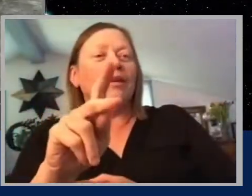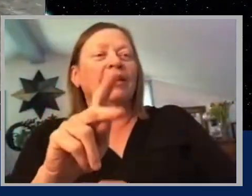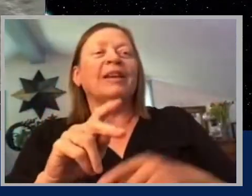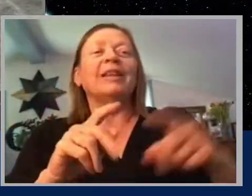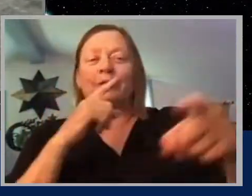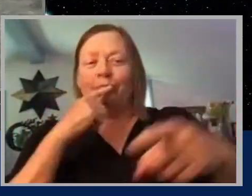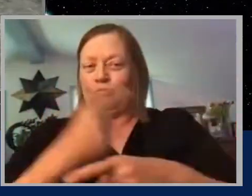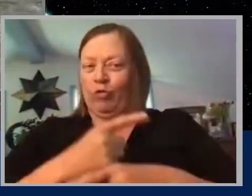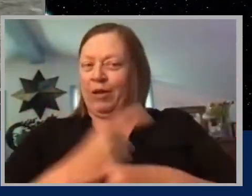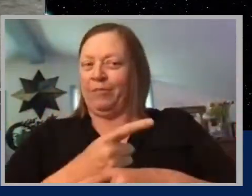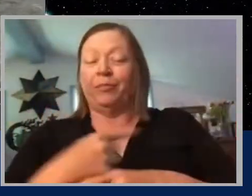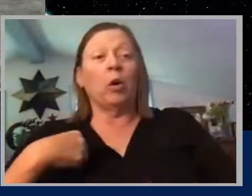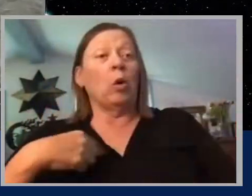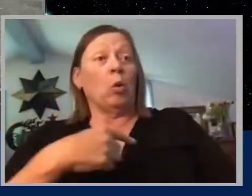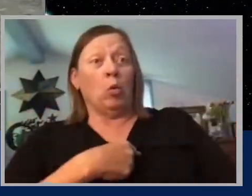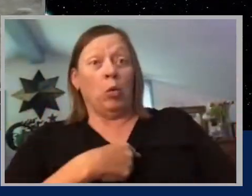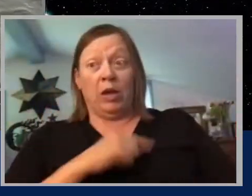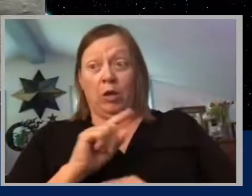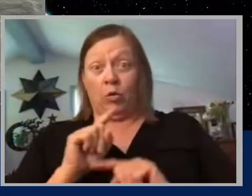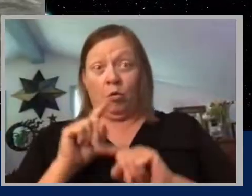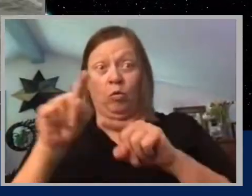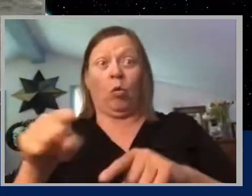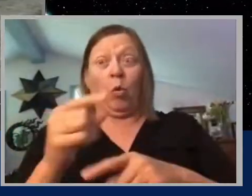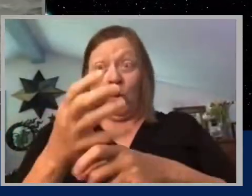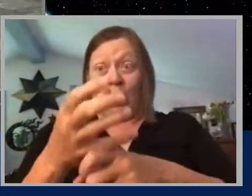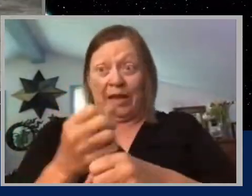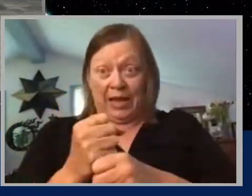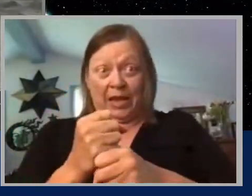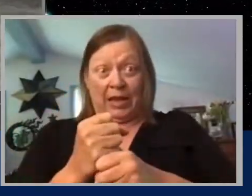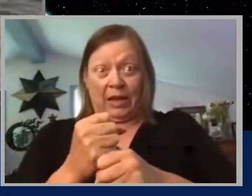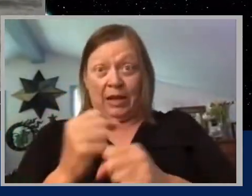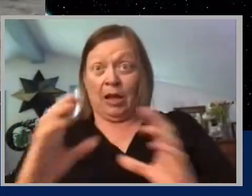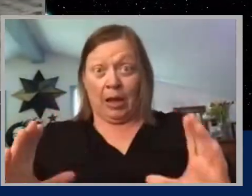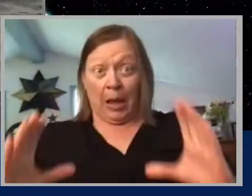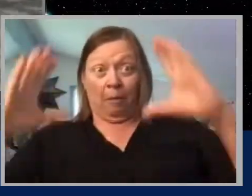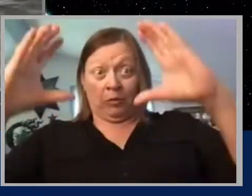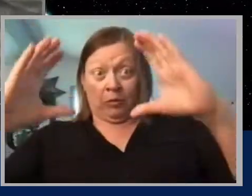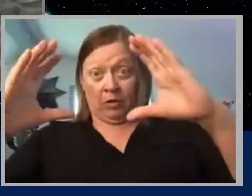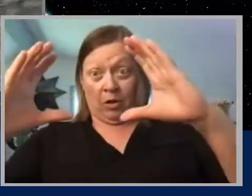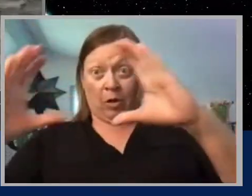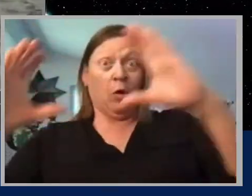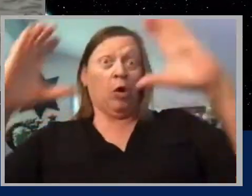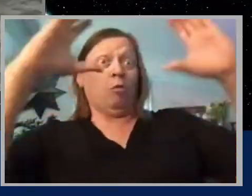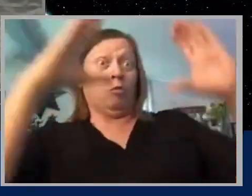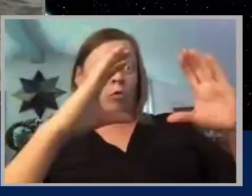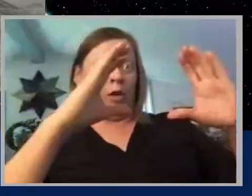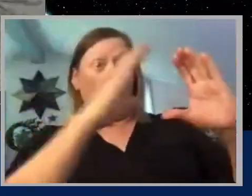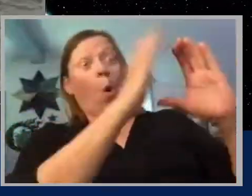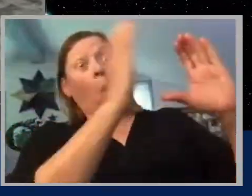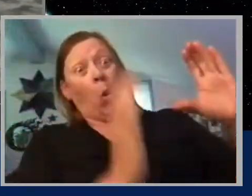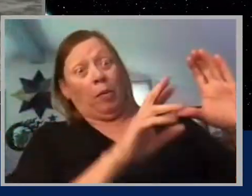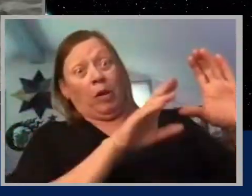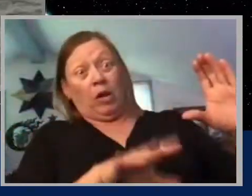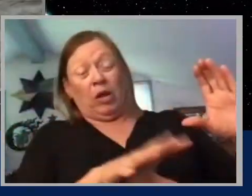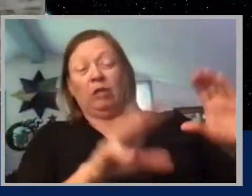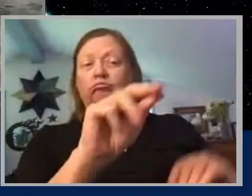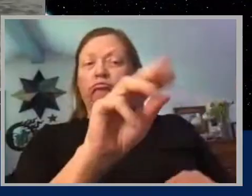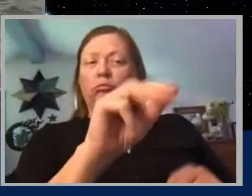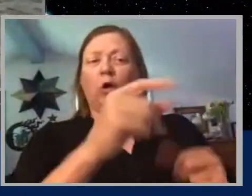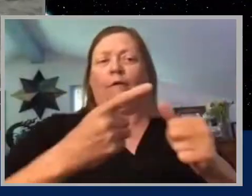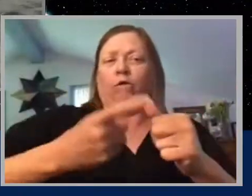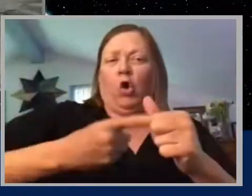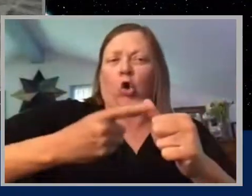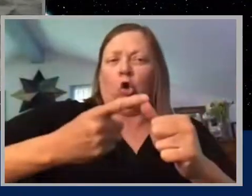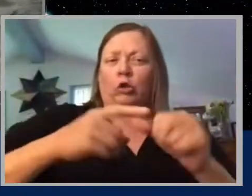after we recover the capsule. We get the crew out before we recover the capsule. So we'll do it in open water. The small boats,